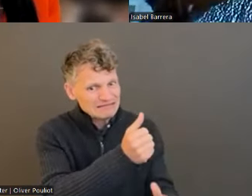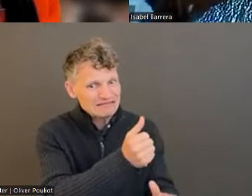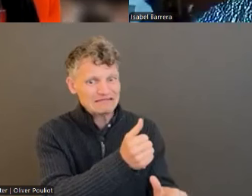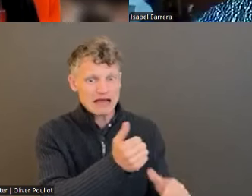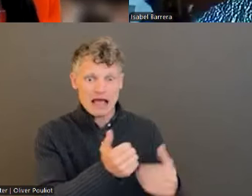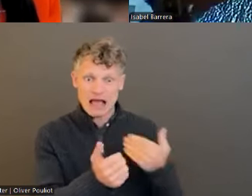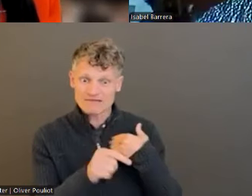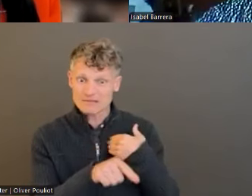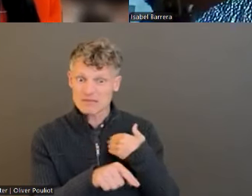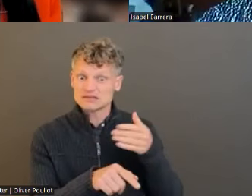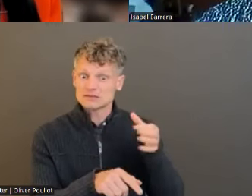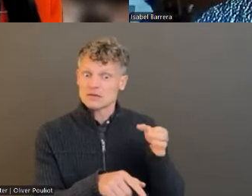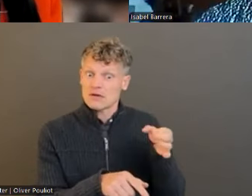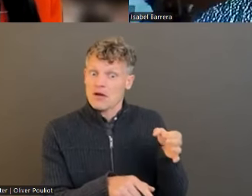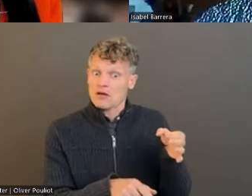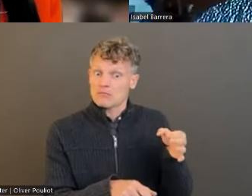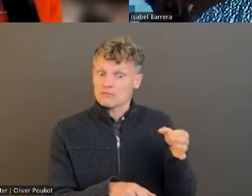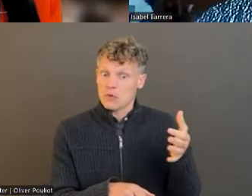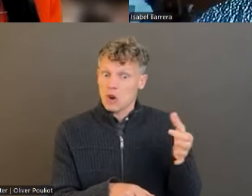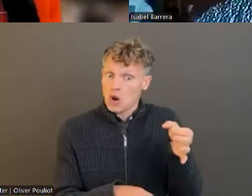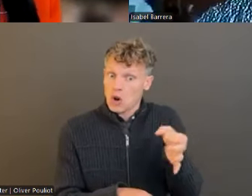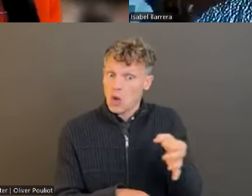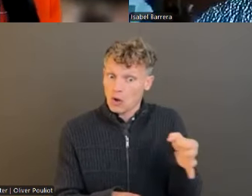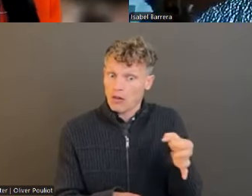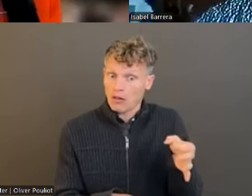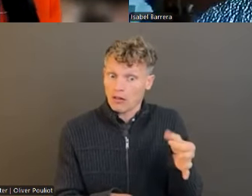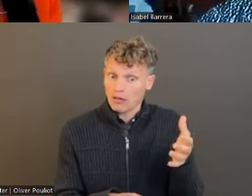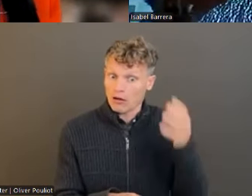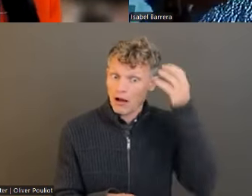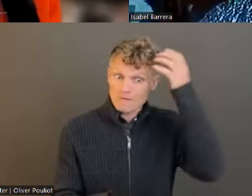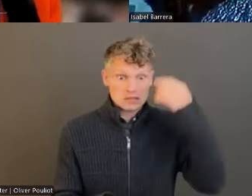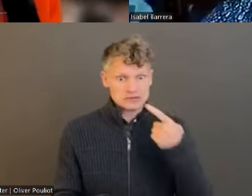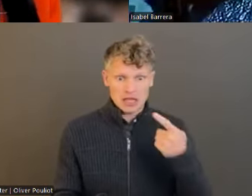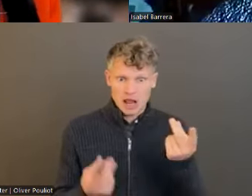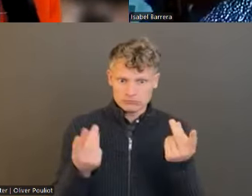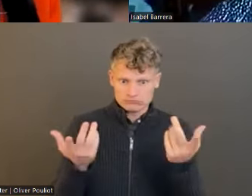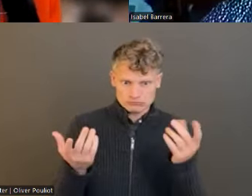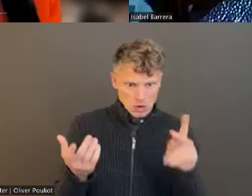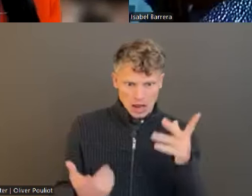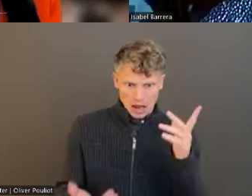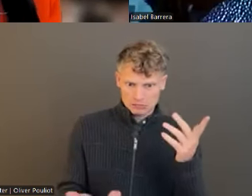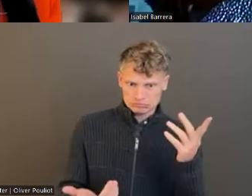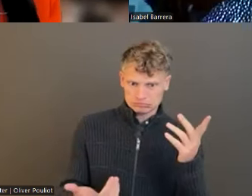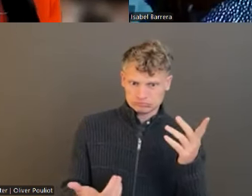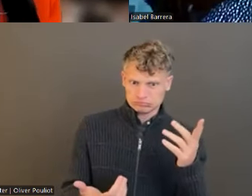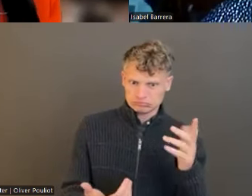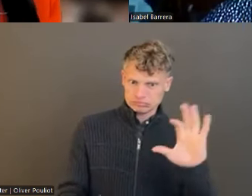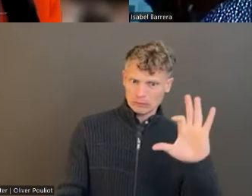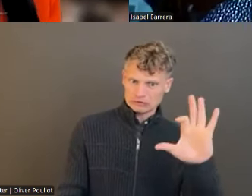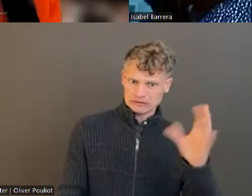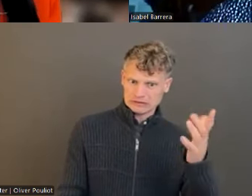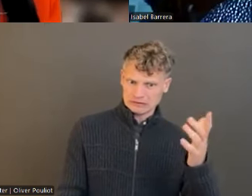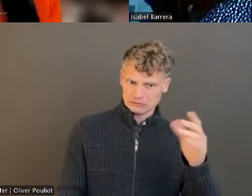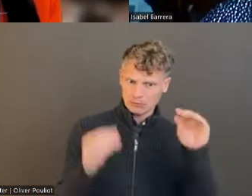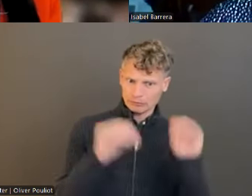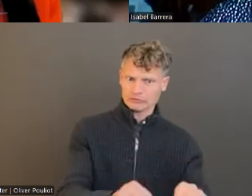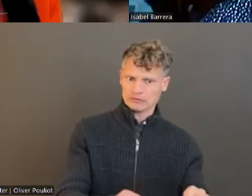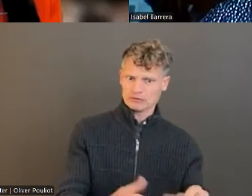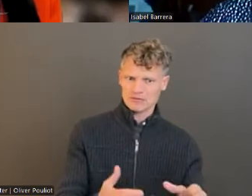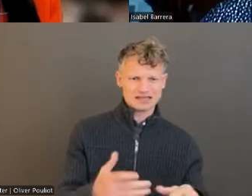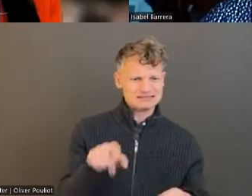let's install latrines without any involvement from the community, so that they understand, first of all, whether this is a problem